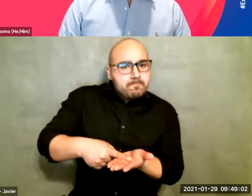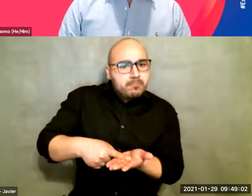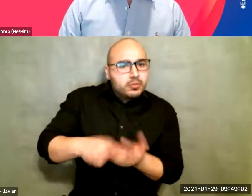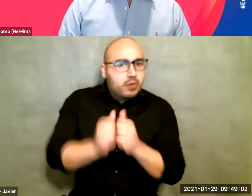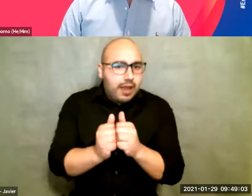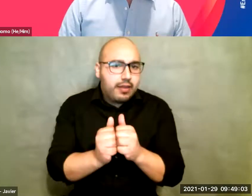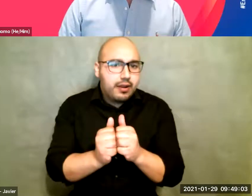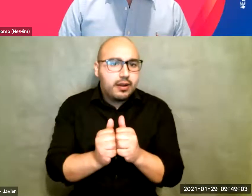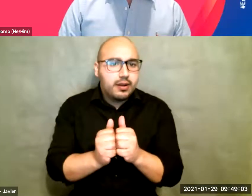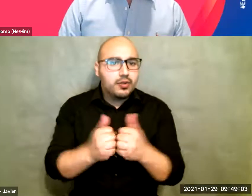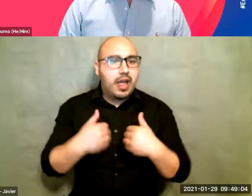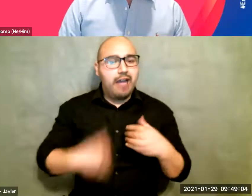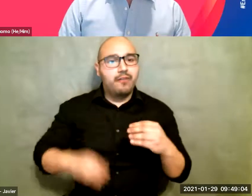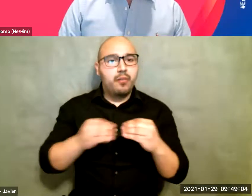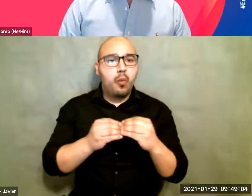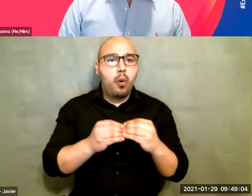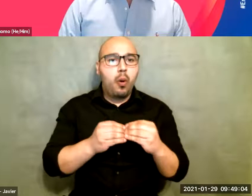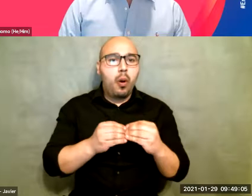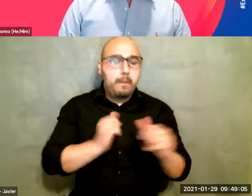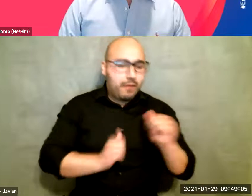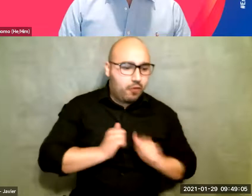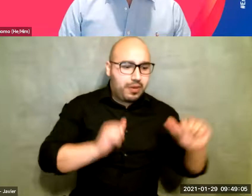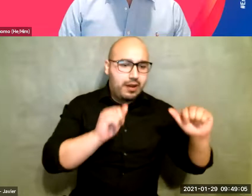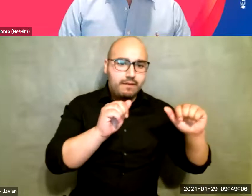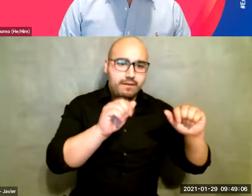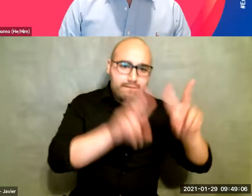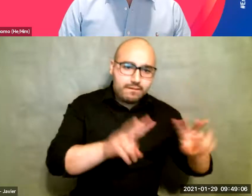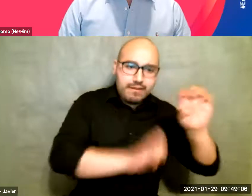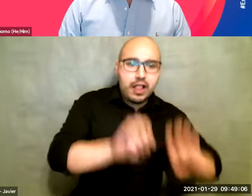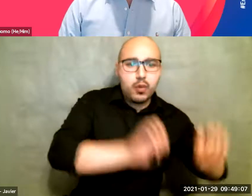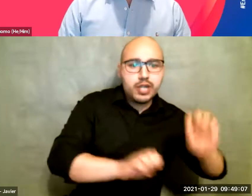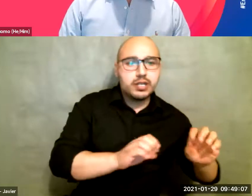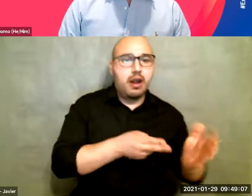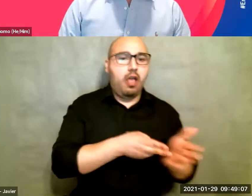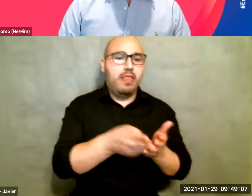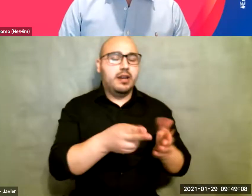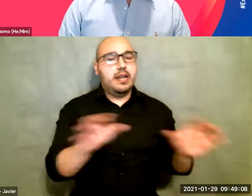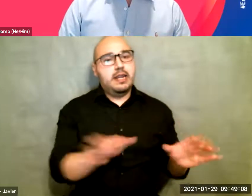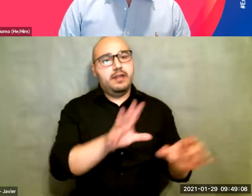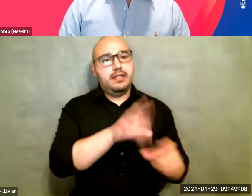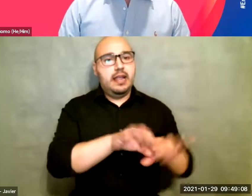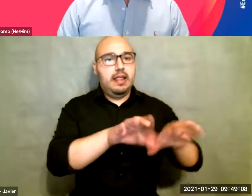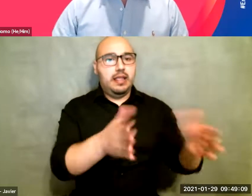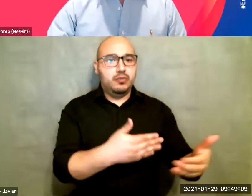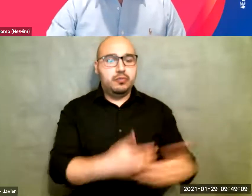more performative evaluations and those more authentic activities in the classroom.